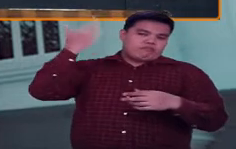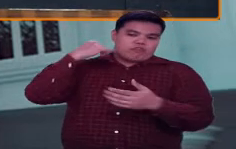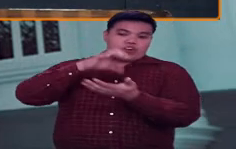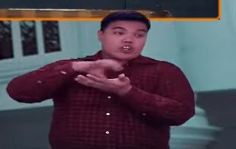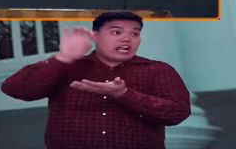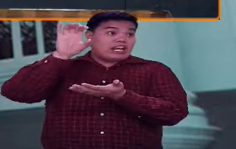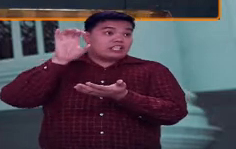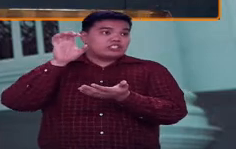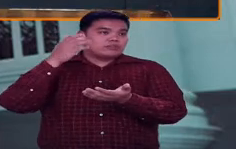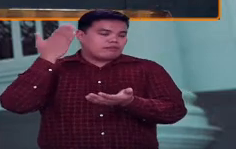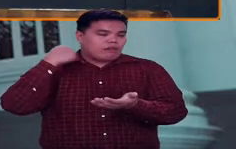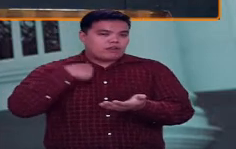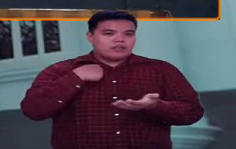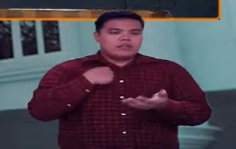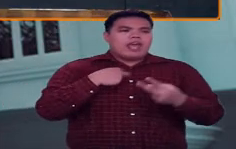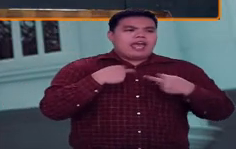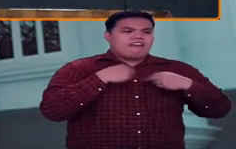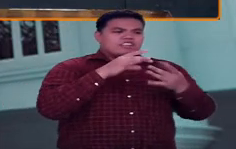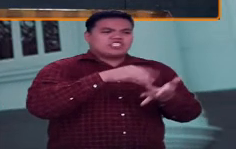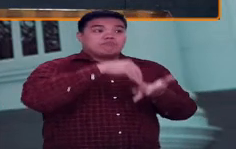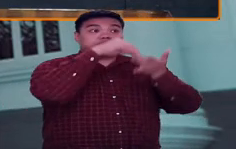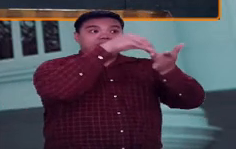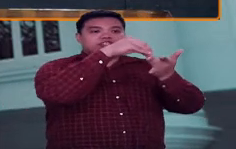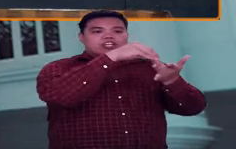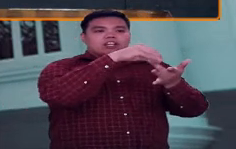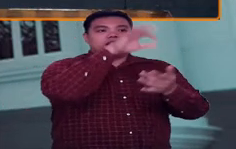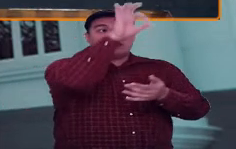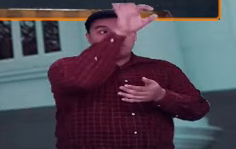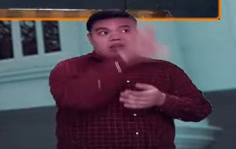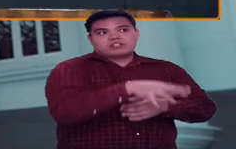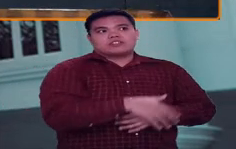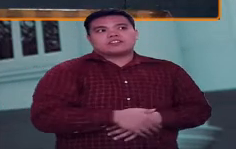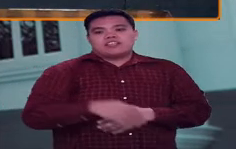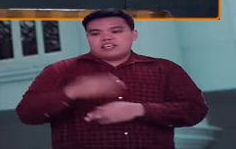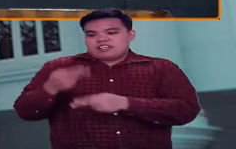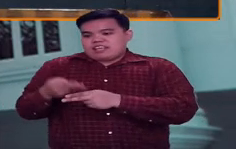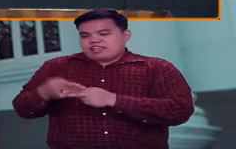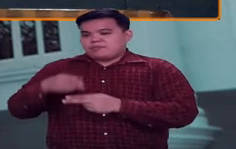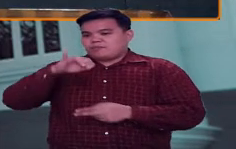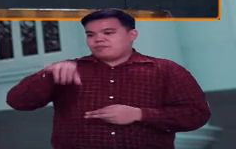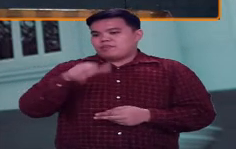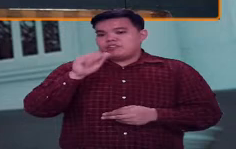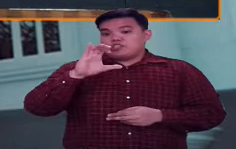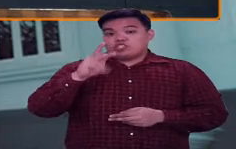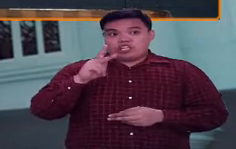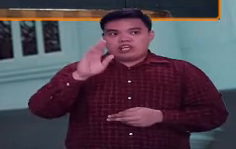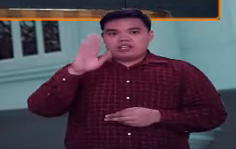emphasis week, and we had a special speaker, and his name was Dr.